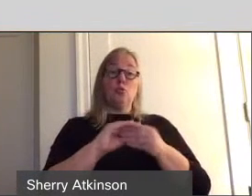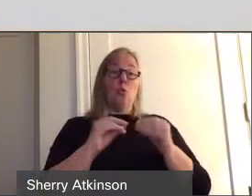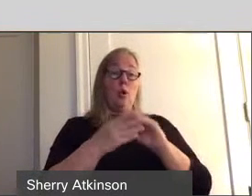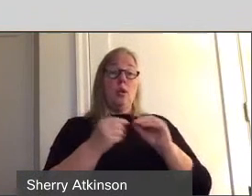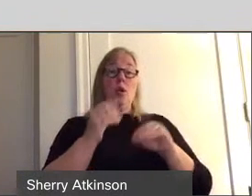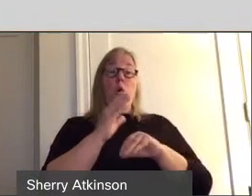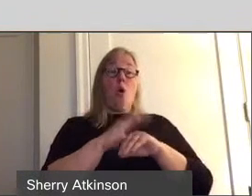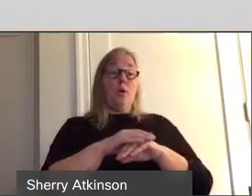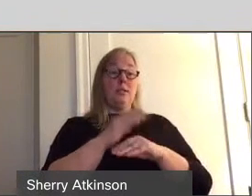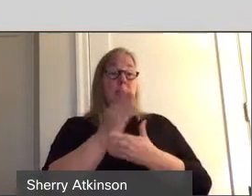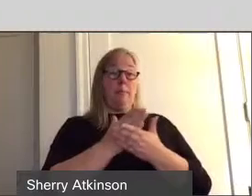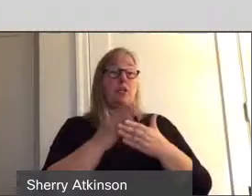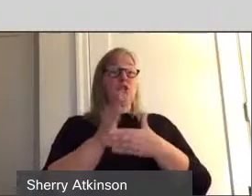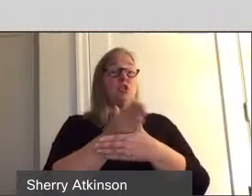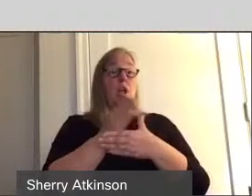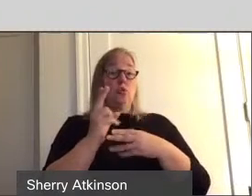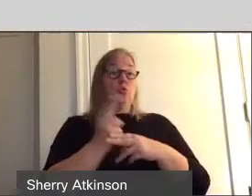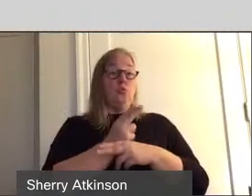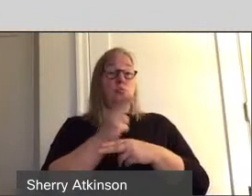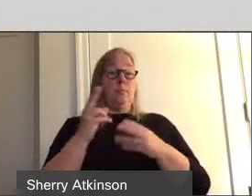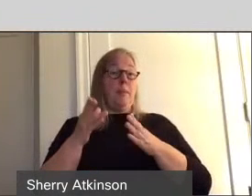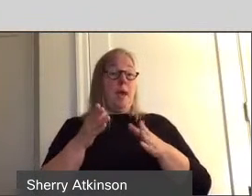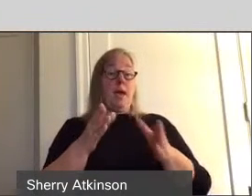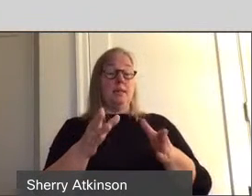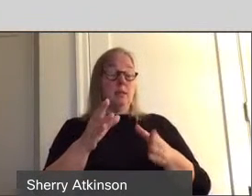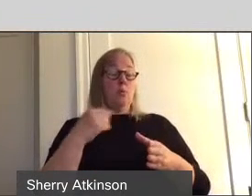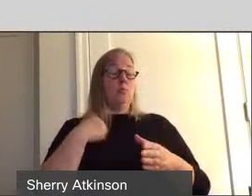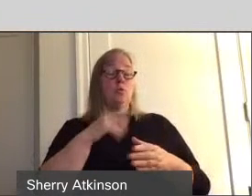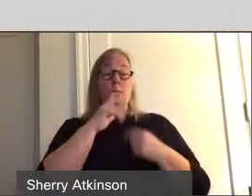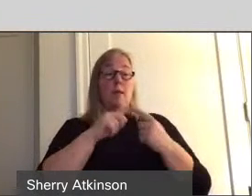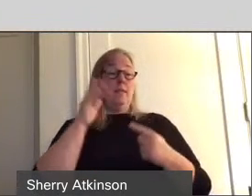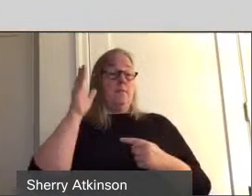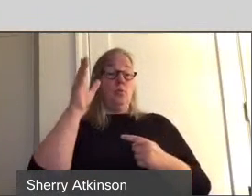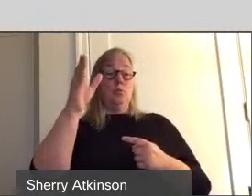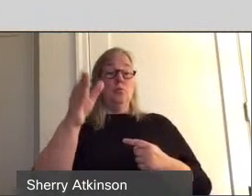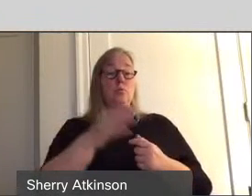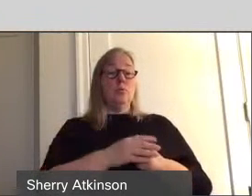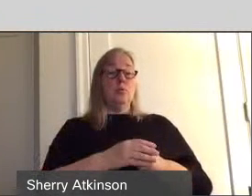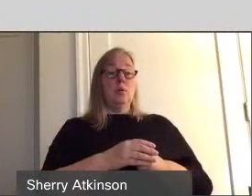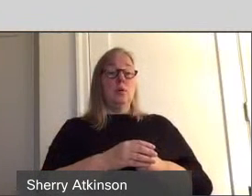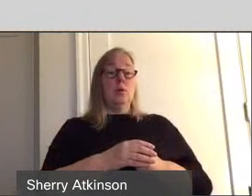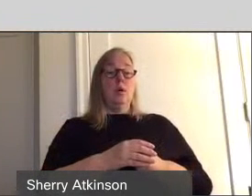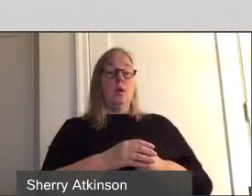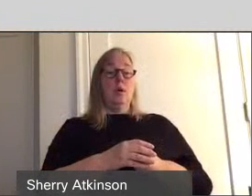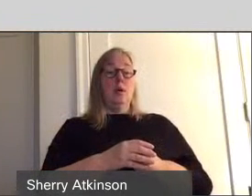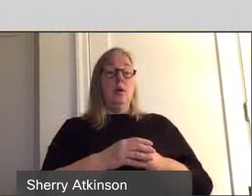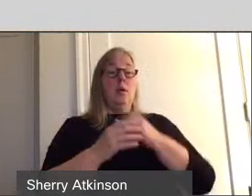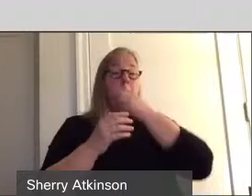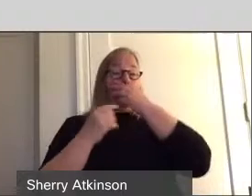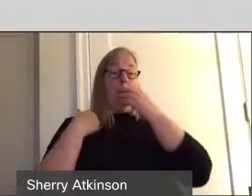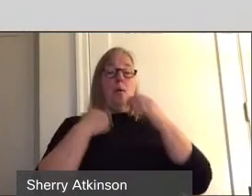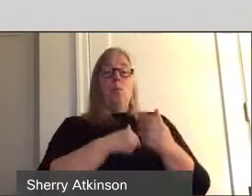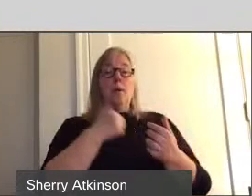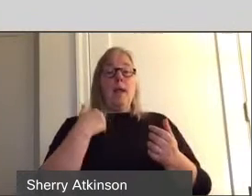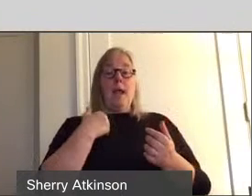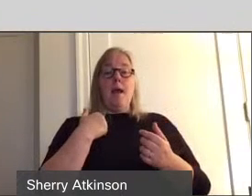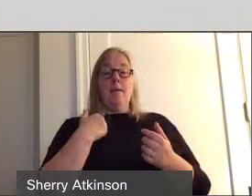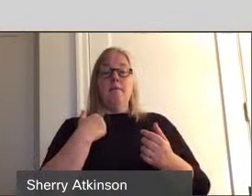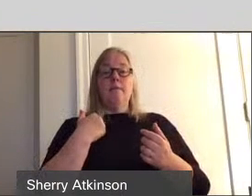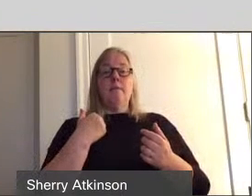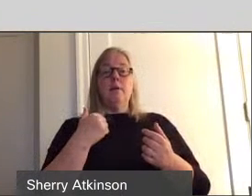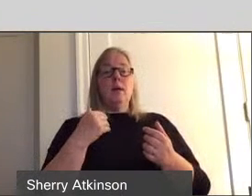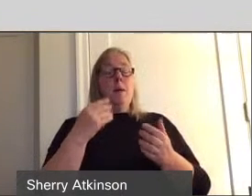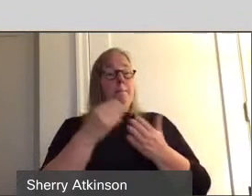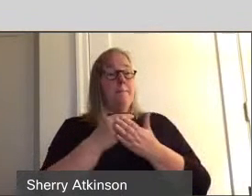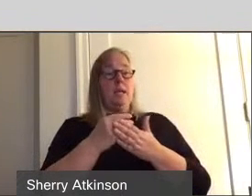we're talking about things along Dobbin Road, in particular Robert Fulton Drive. We got money for a North Laurel connection, so just to